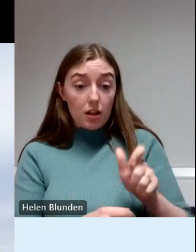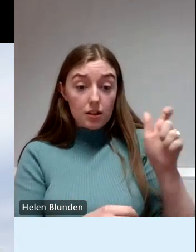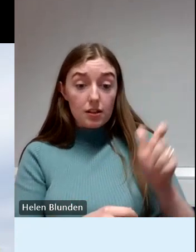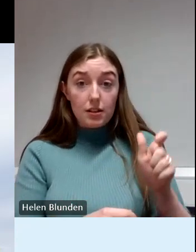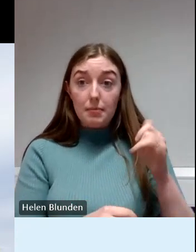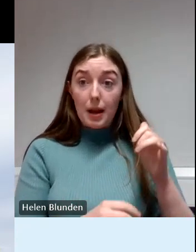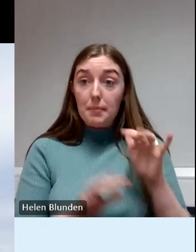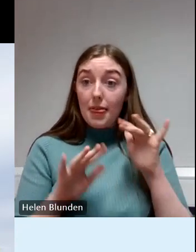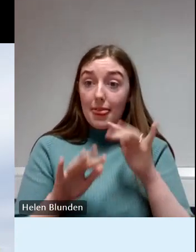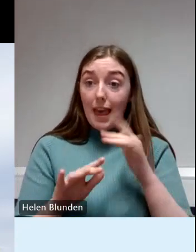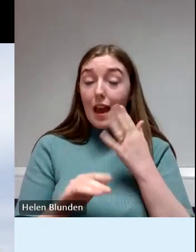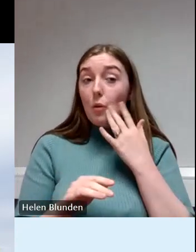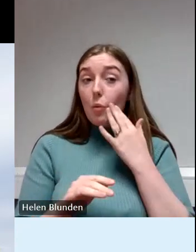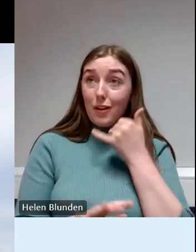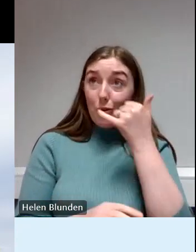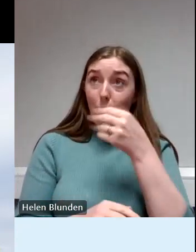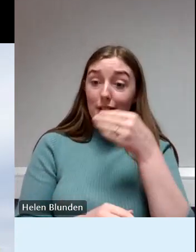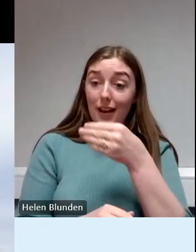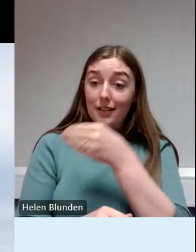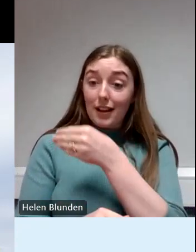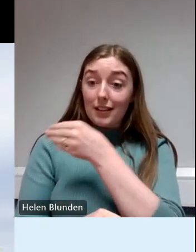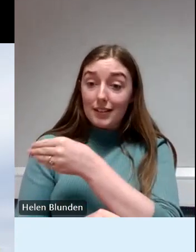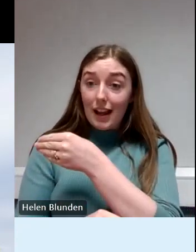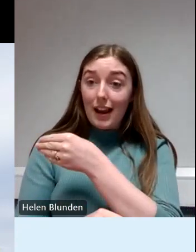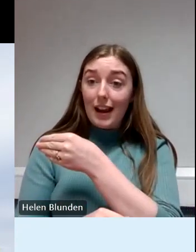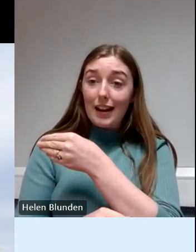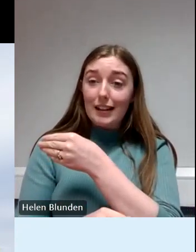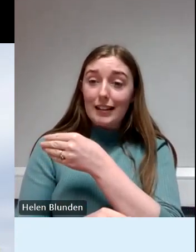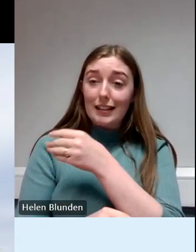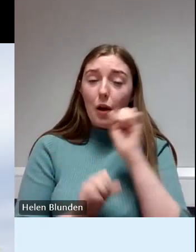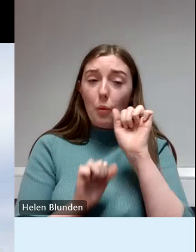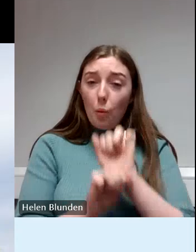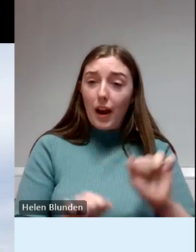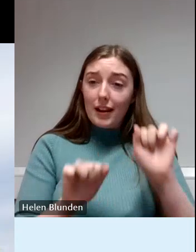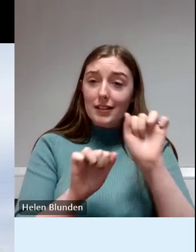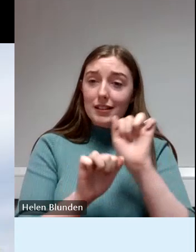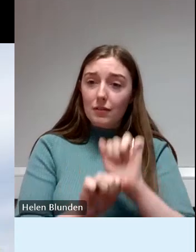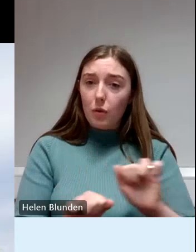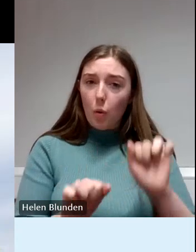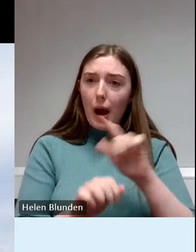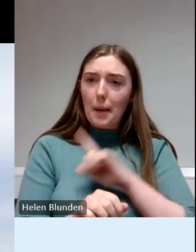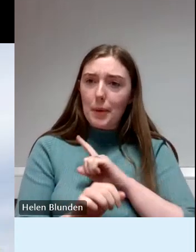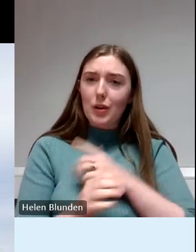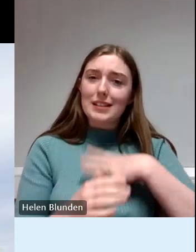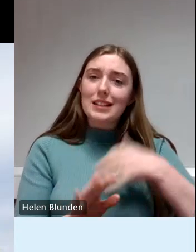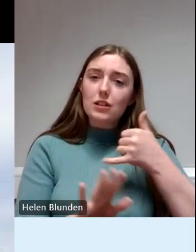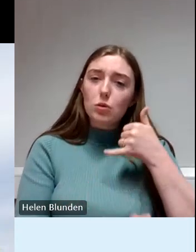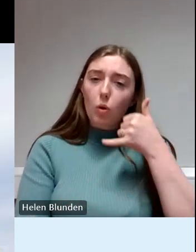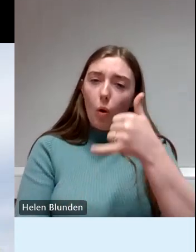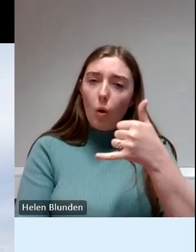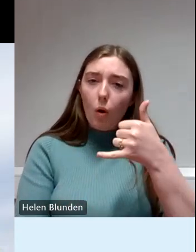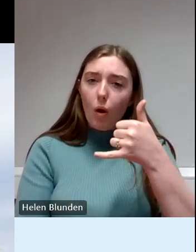call where. But for slightly longer than they were. But the trade-offs in that are exponential in terms